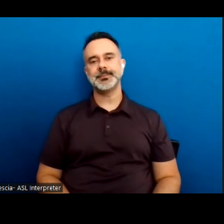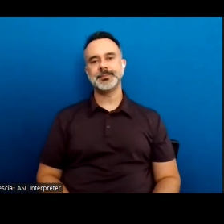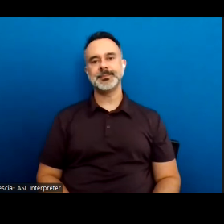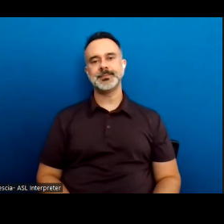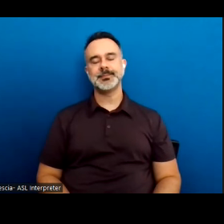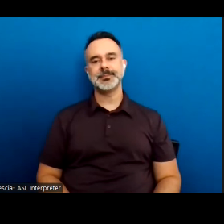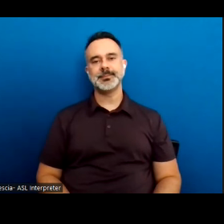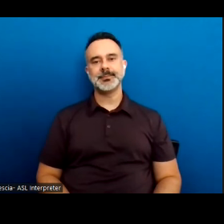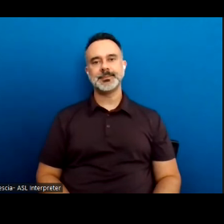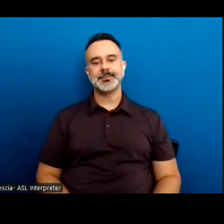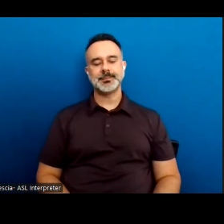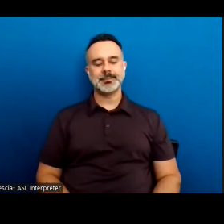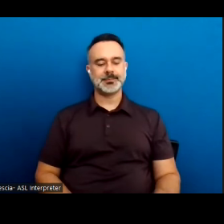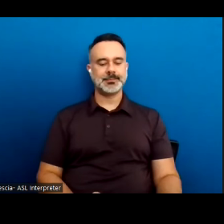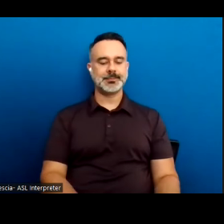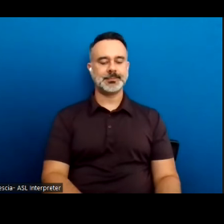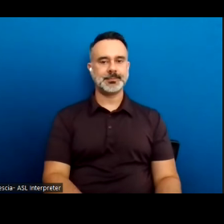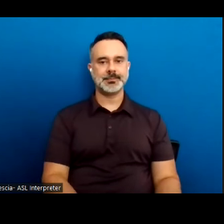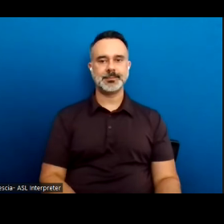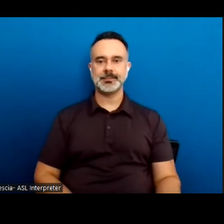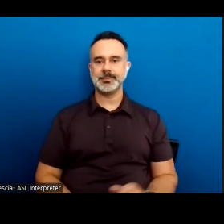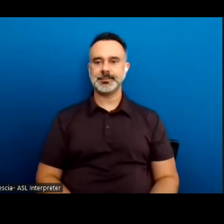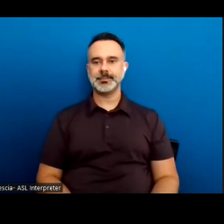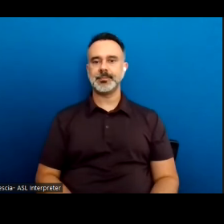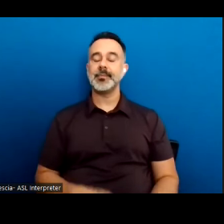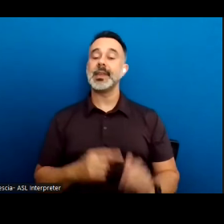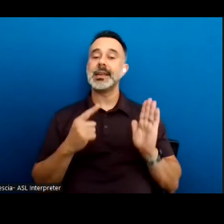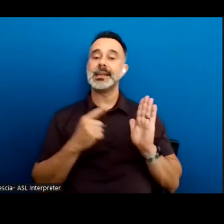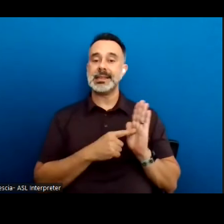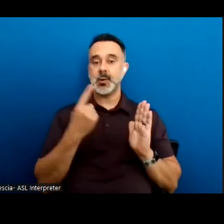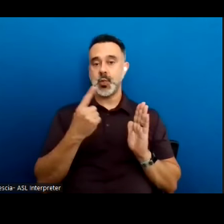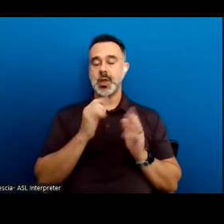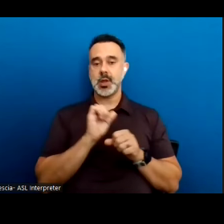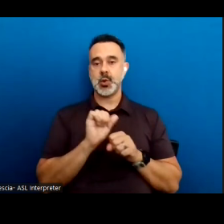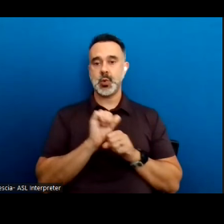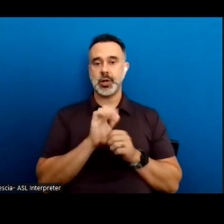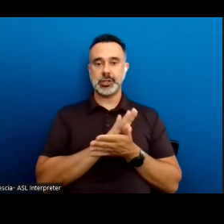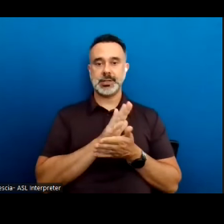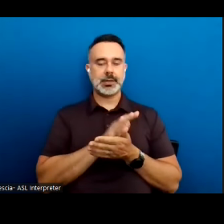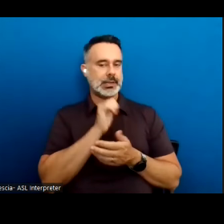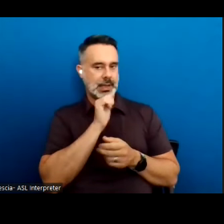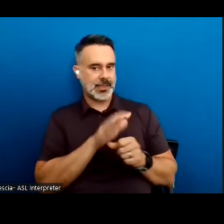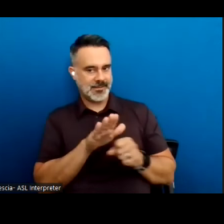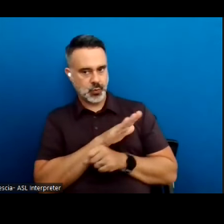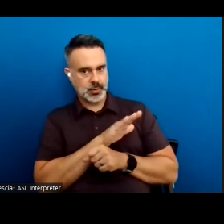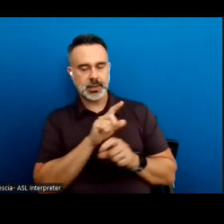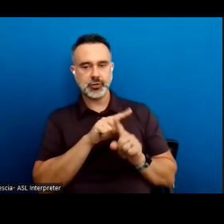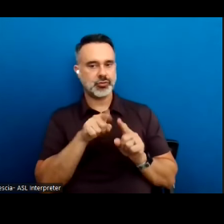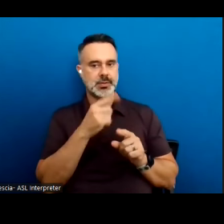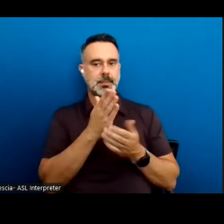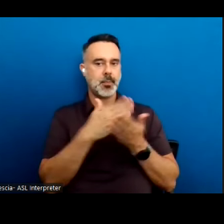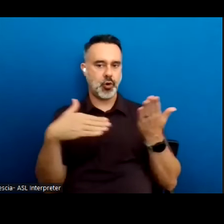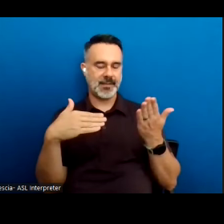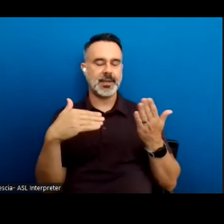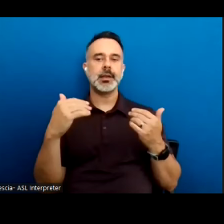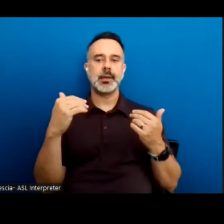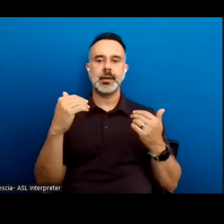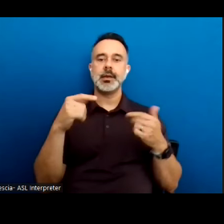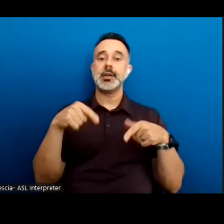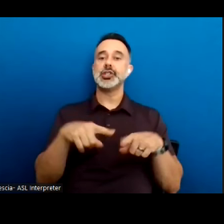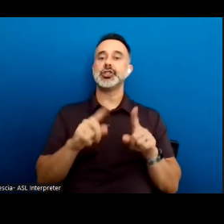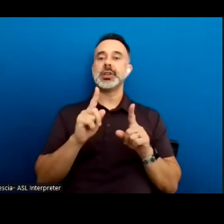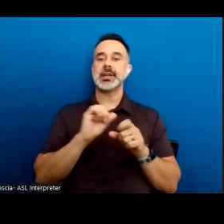Oh, yes, this is one of the worksheets. And of course, it's not the full worksheet, it's just a part of it that during